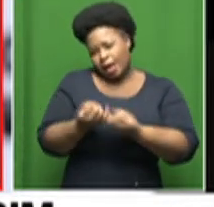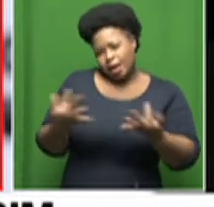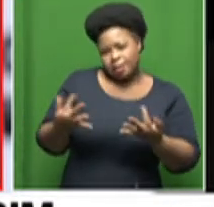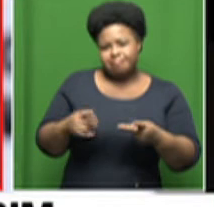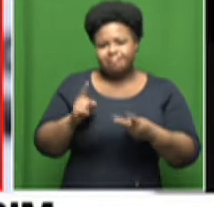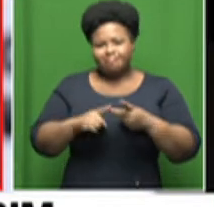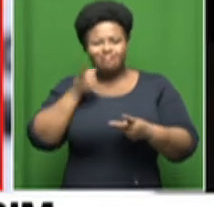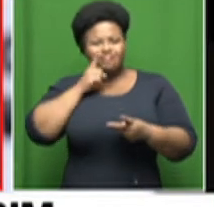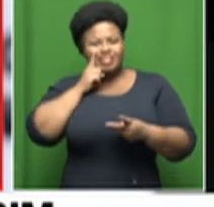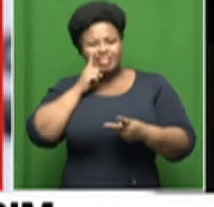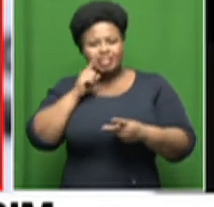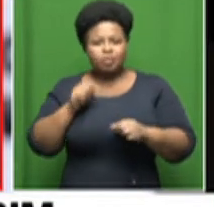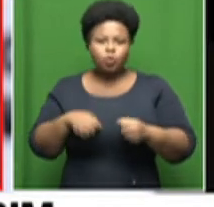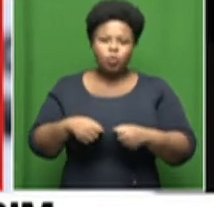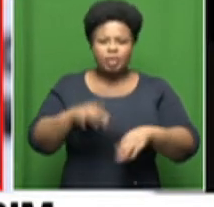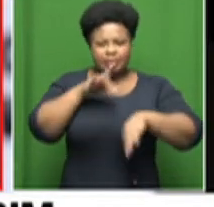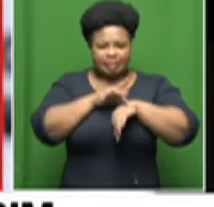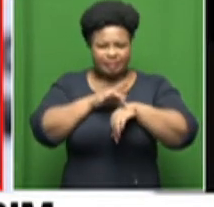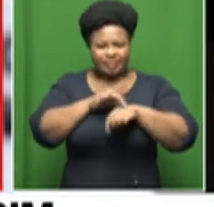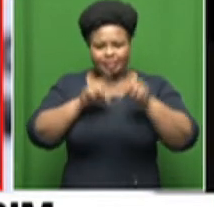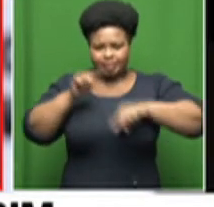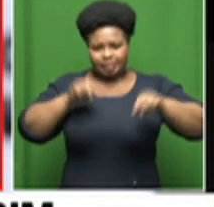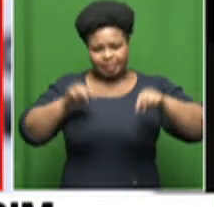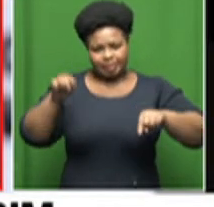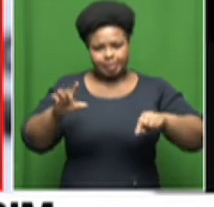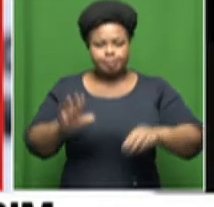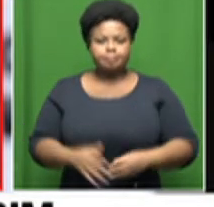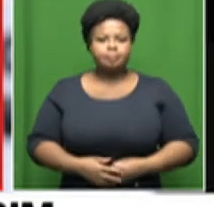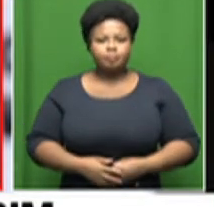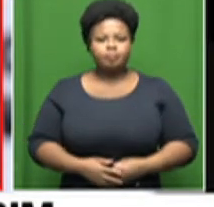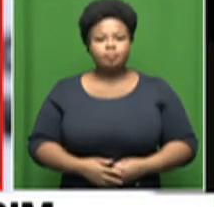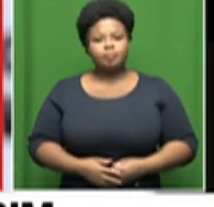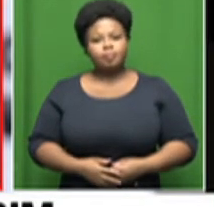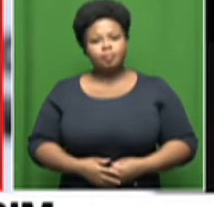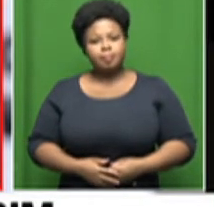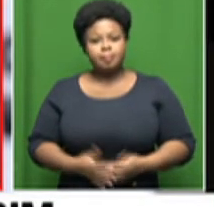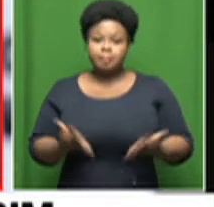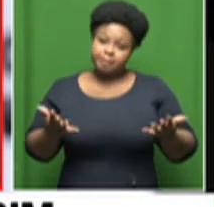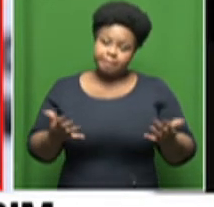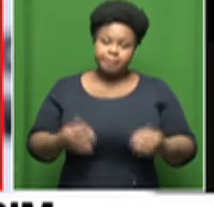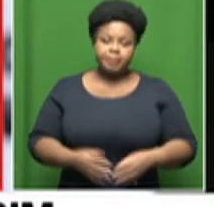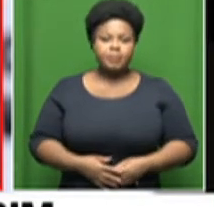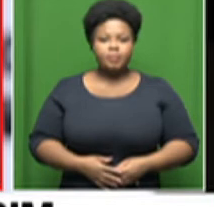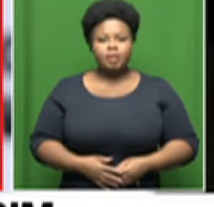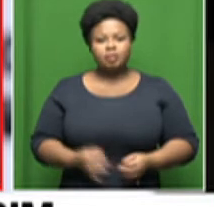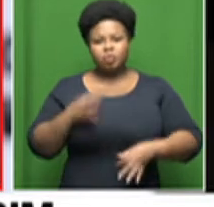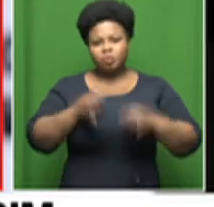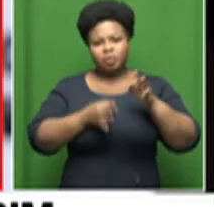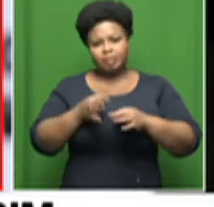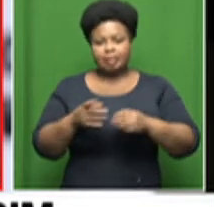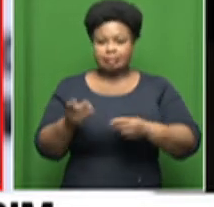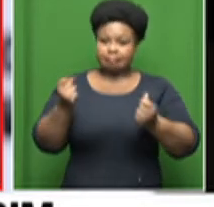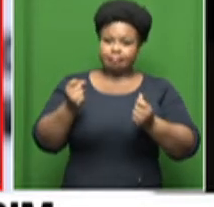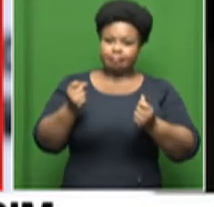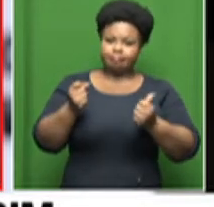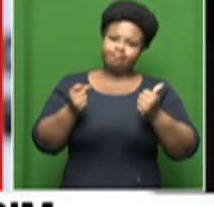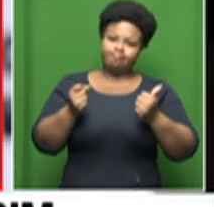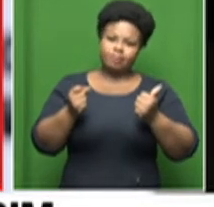two different kinds of disease. So, just by way of pointing out